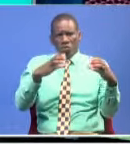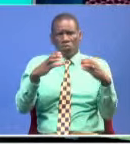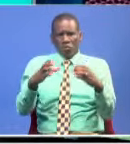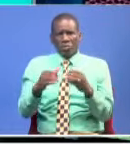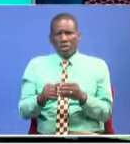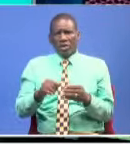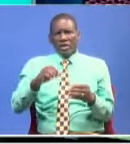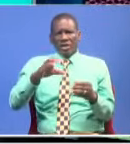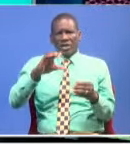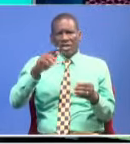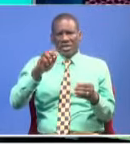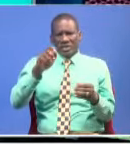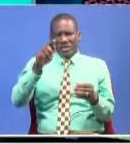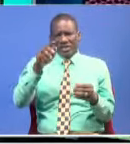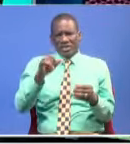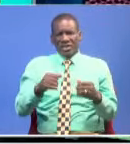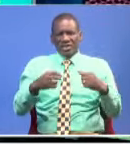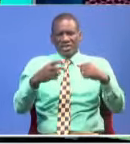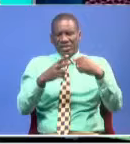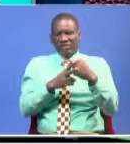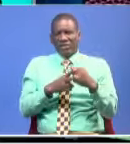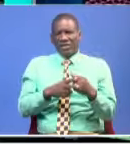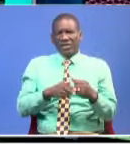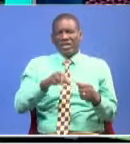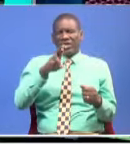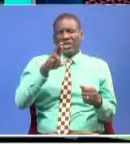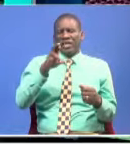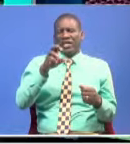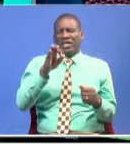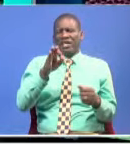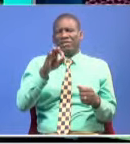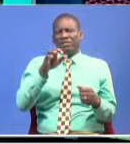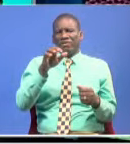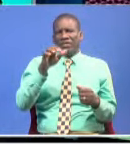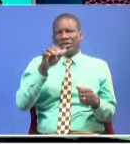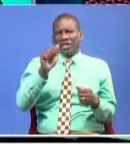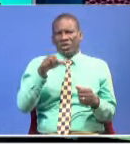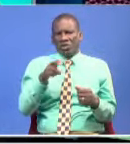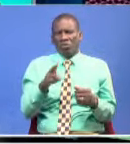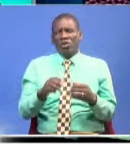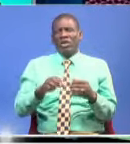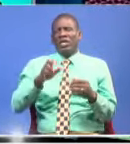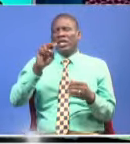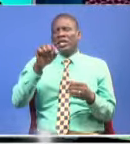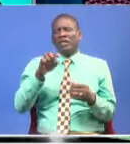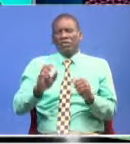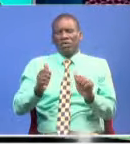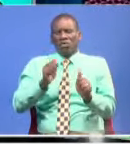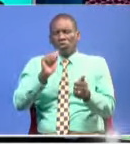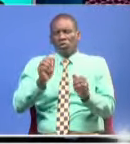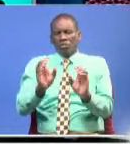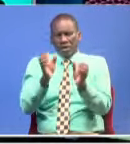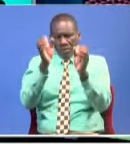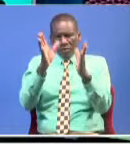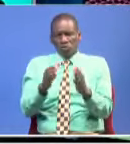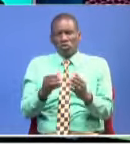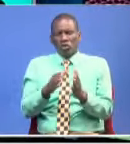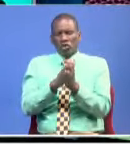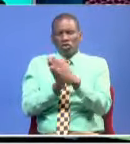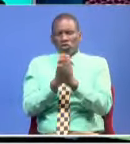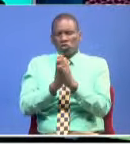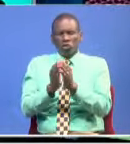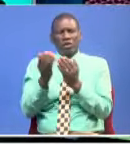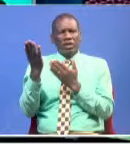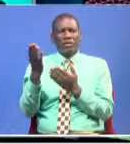Christie Sevens at the RFUA grounds in Nairobi. NTV's Hilary Anakea was at the games and now gives us the day's